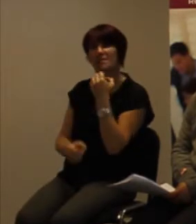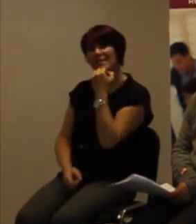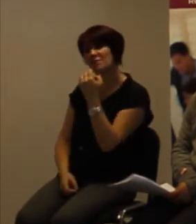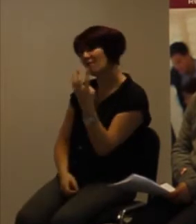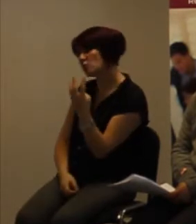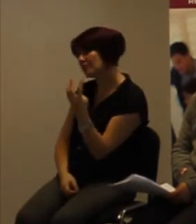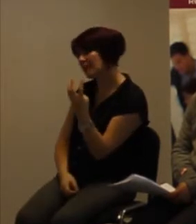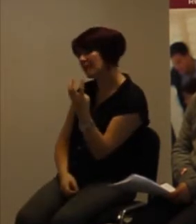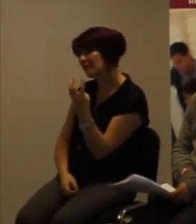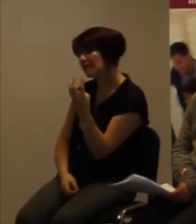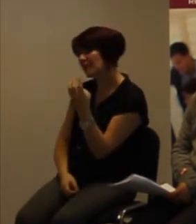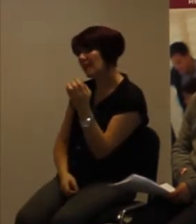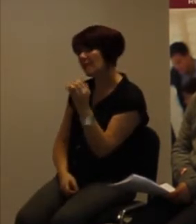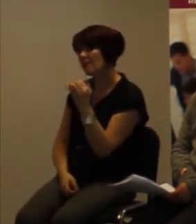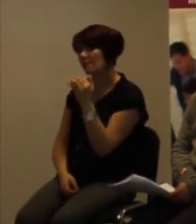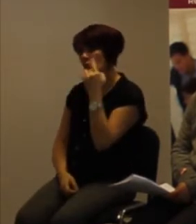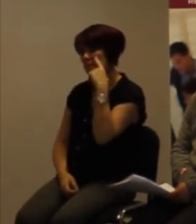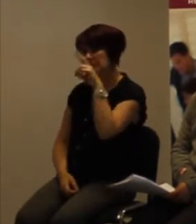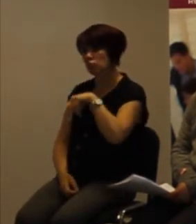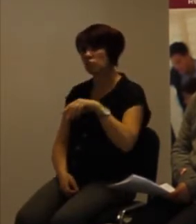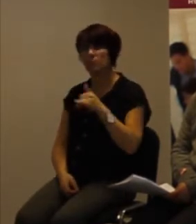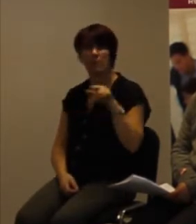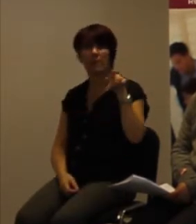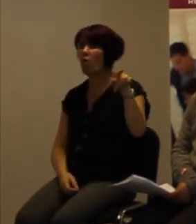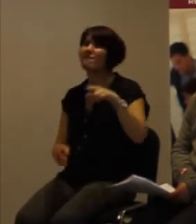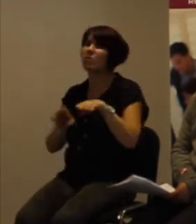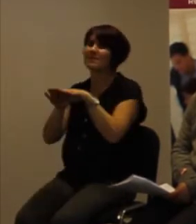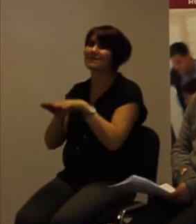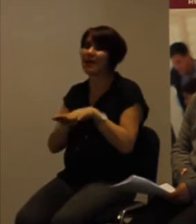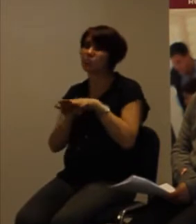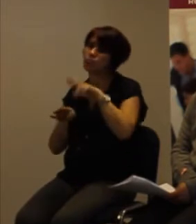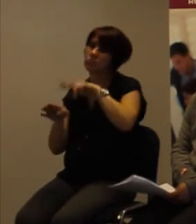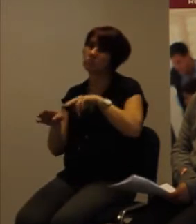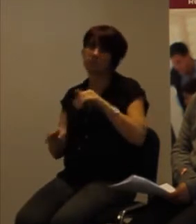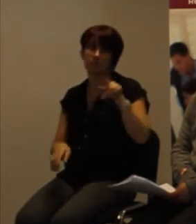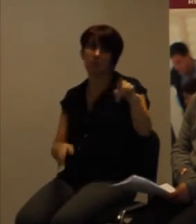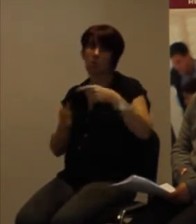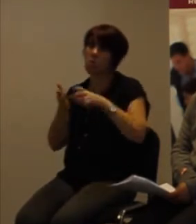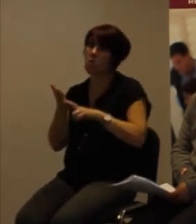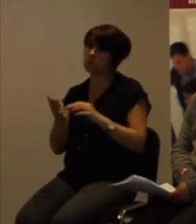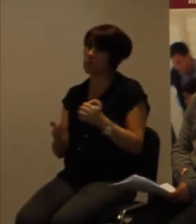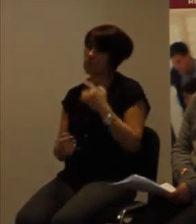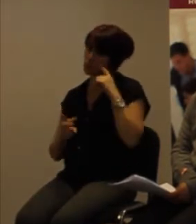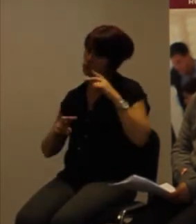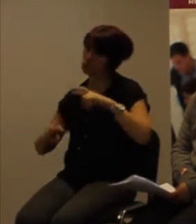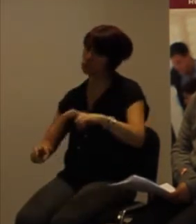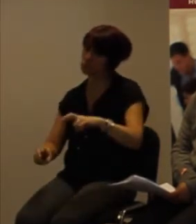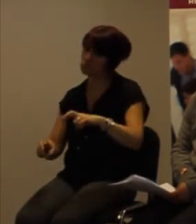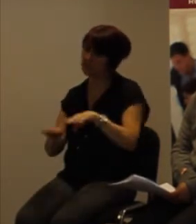maybe OCN should kind of have a look at Yeah, that. that's a good suggestion. Yeah. Okay. We'll take that on board.